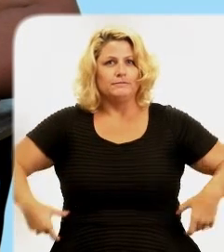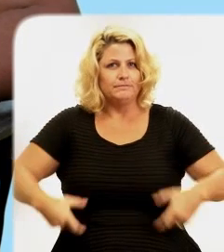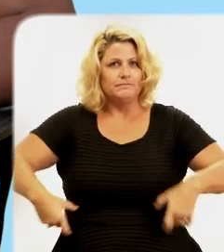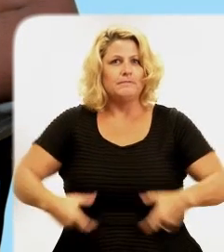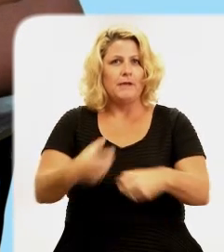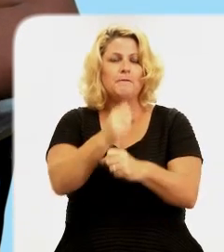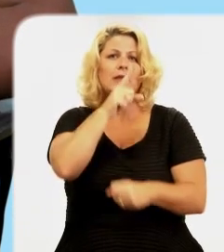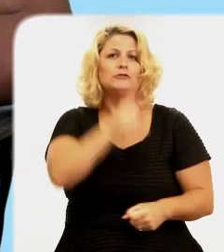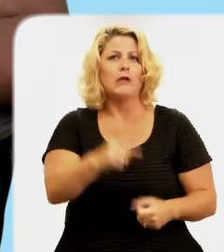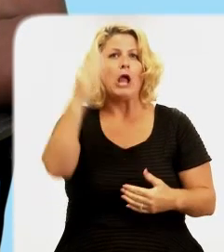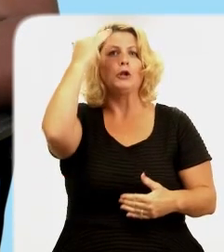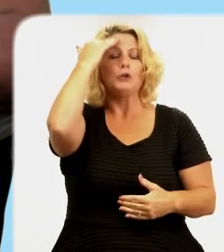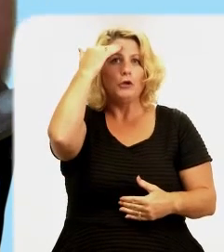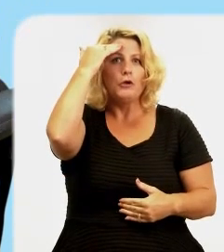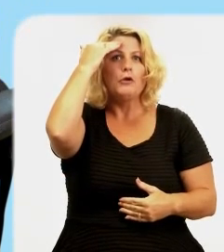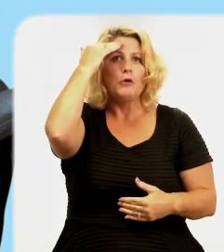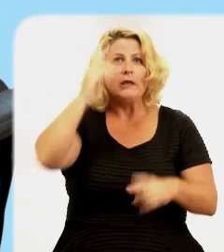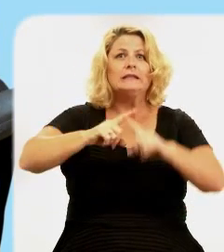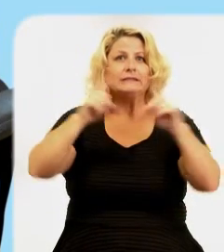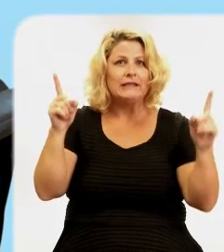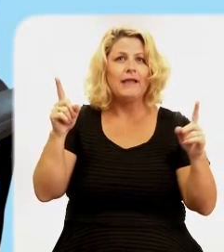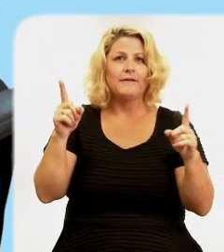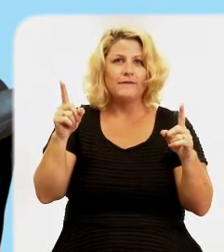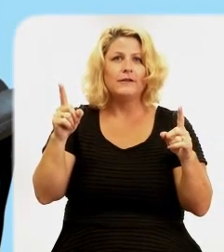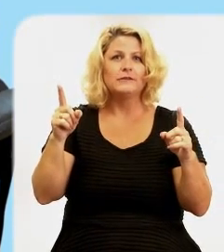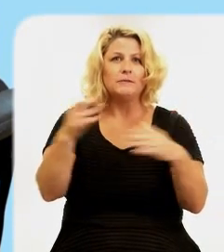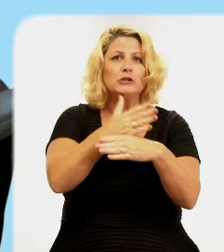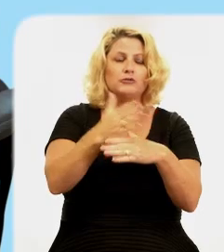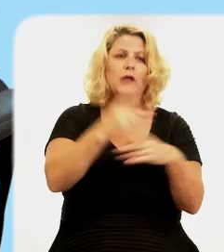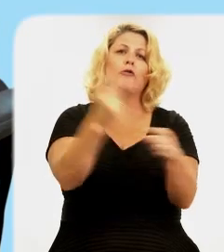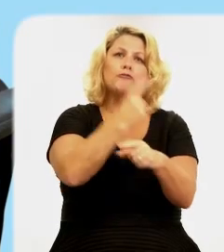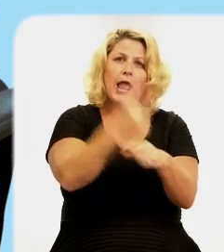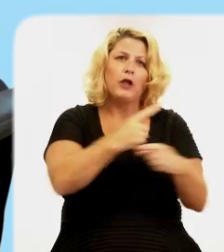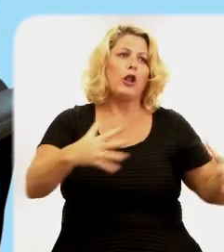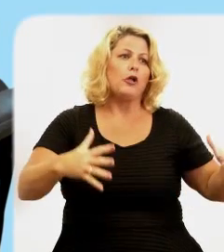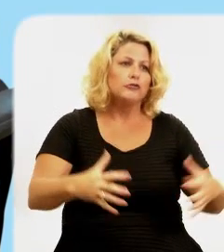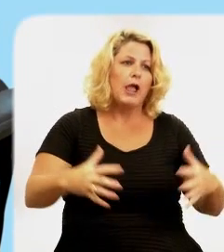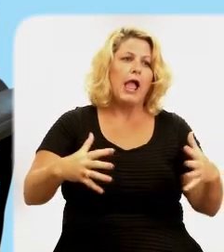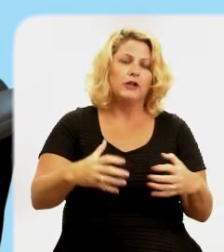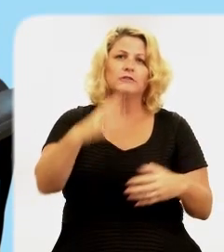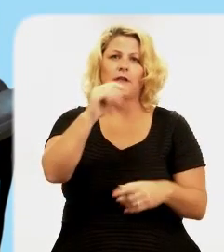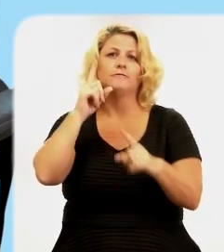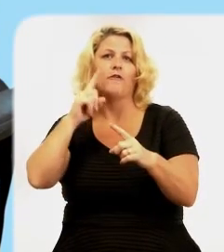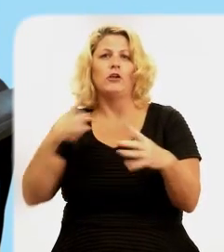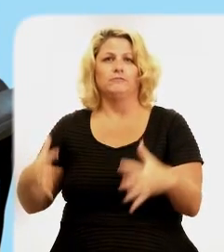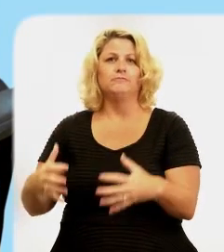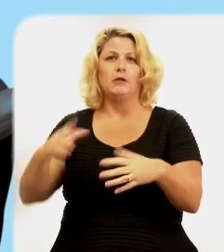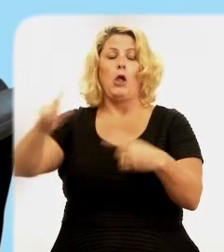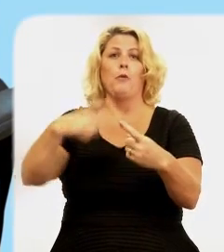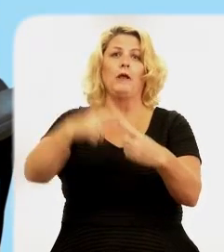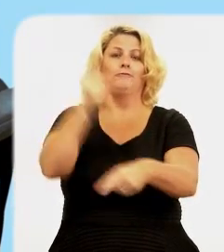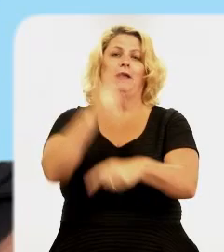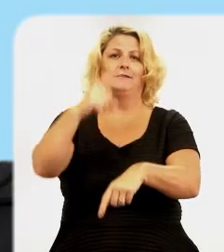system to help me know the difference between, regular contractions and when